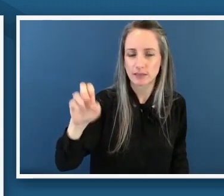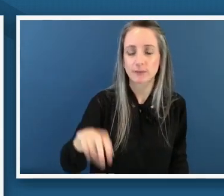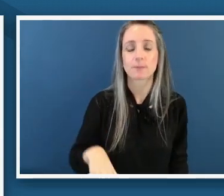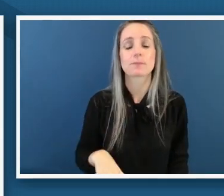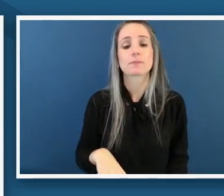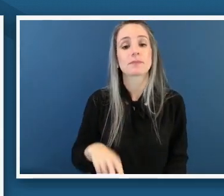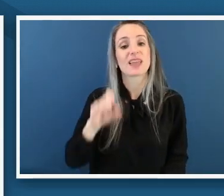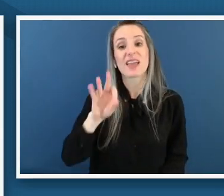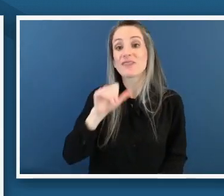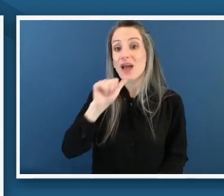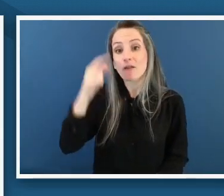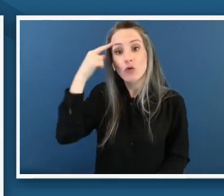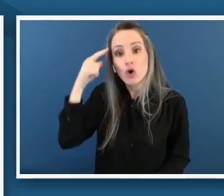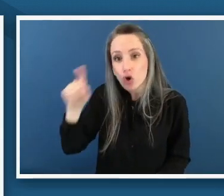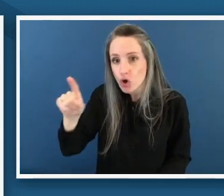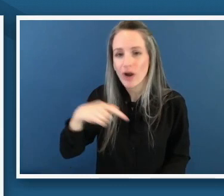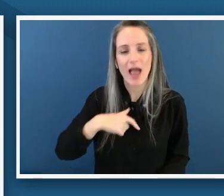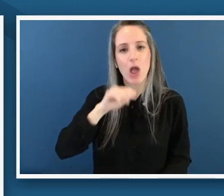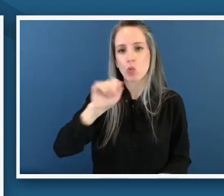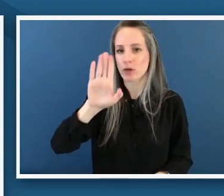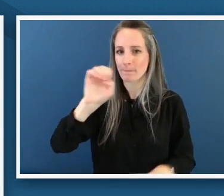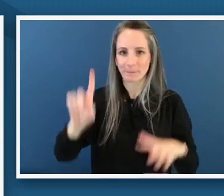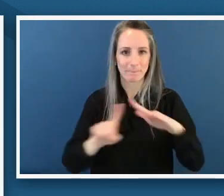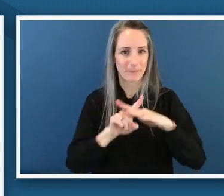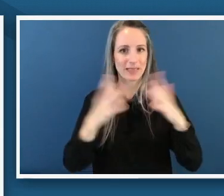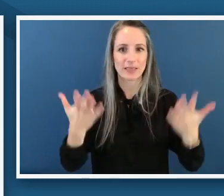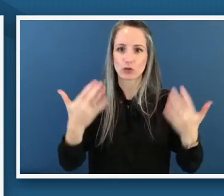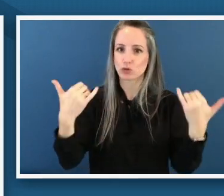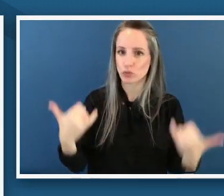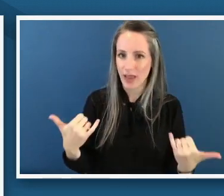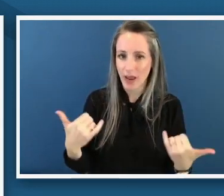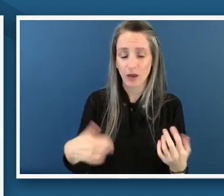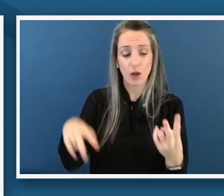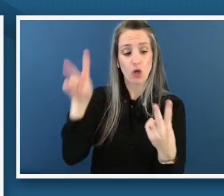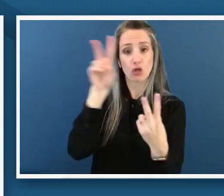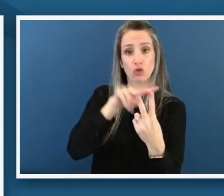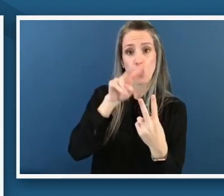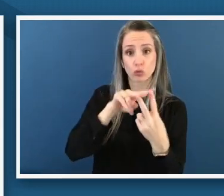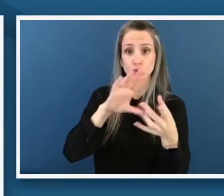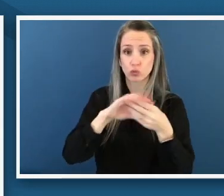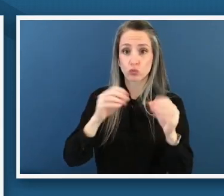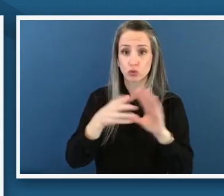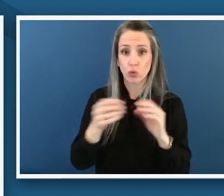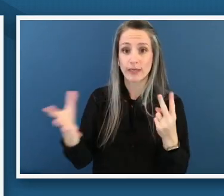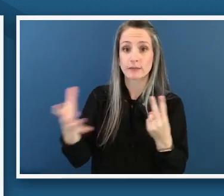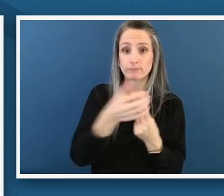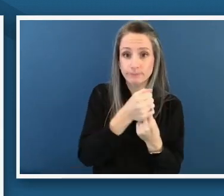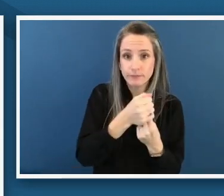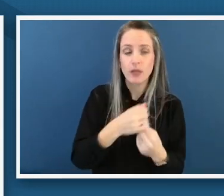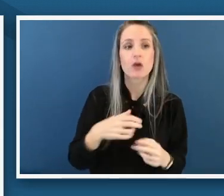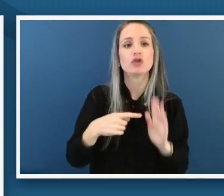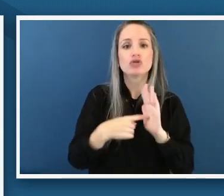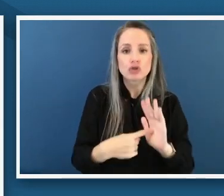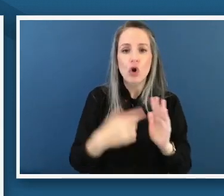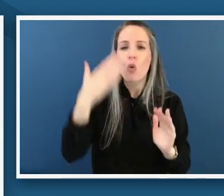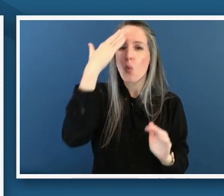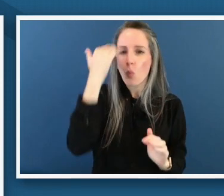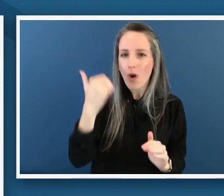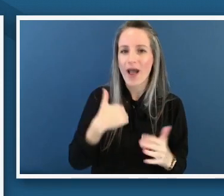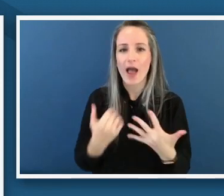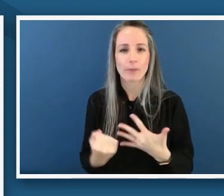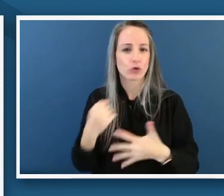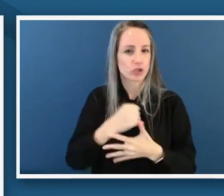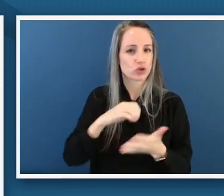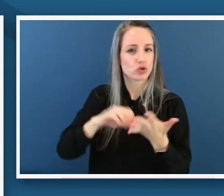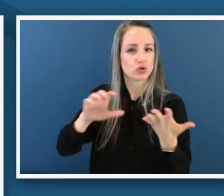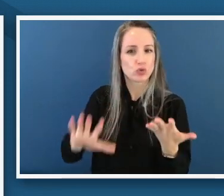So those 2 stories explain why I prioritize student voice in my classroom. James, if you don't mind, I'm going to